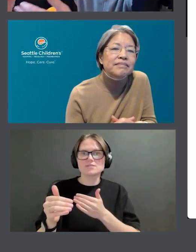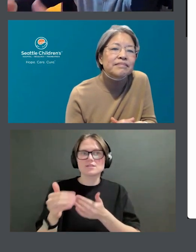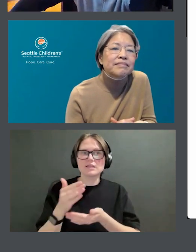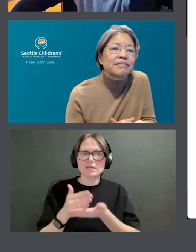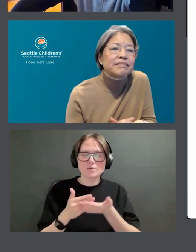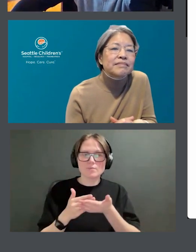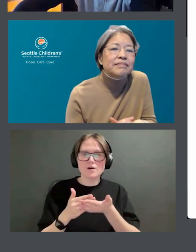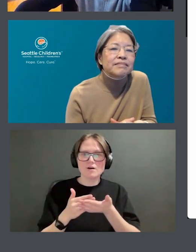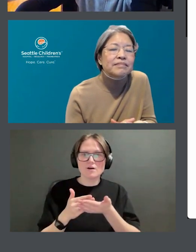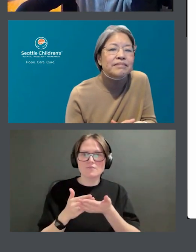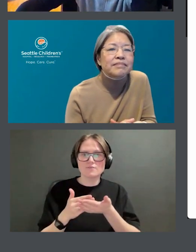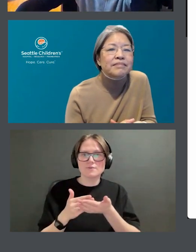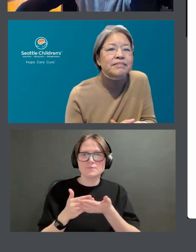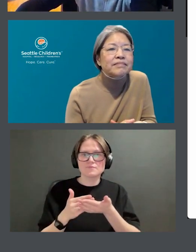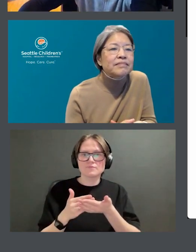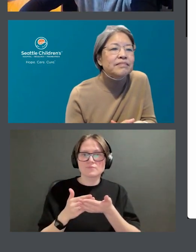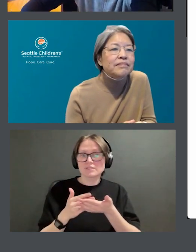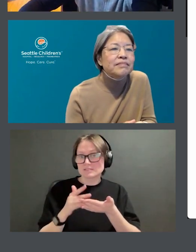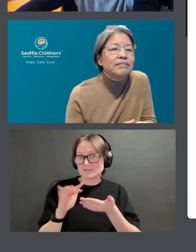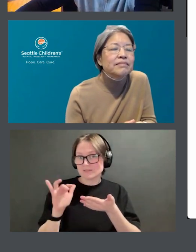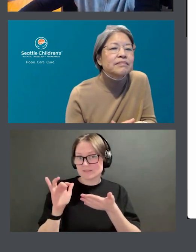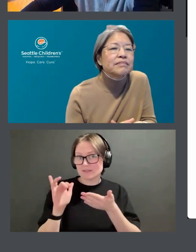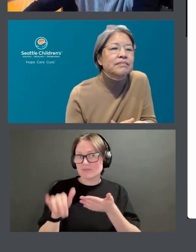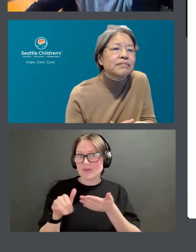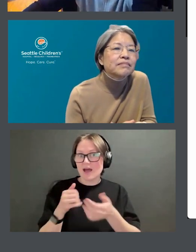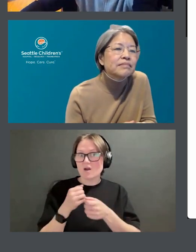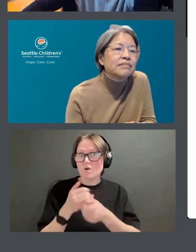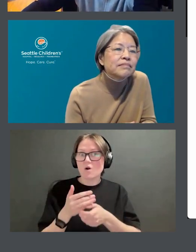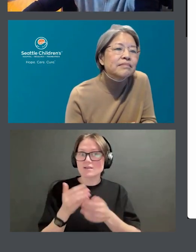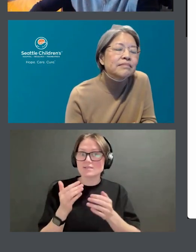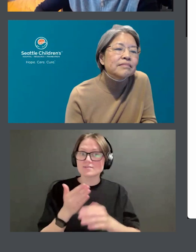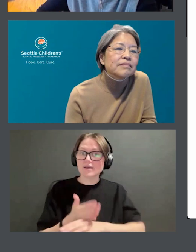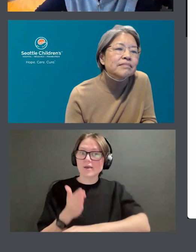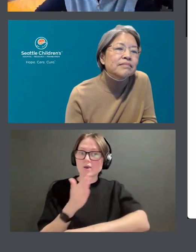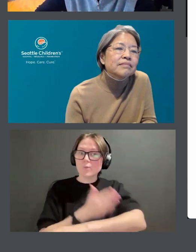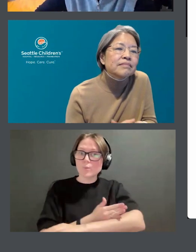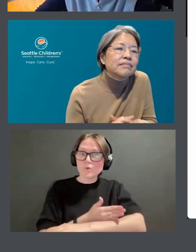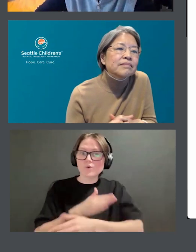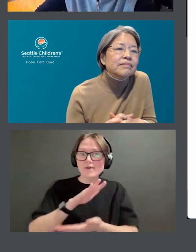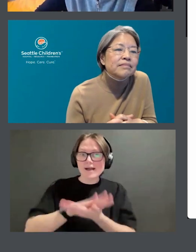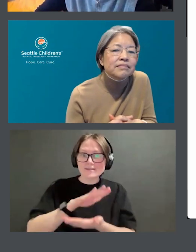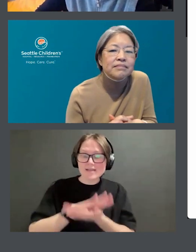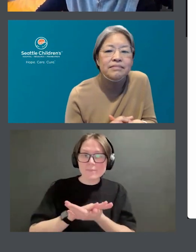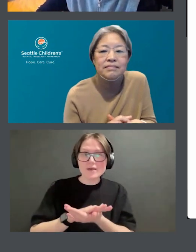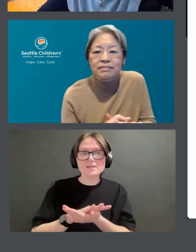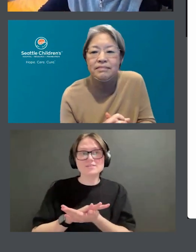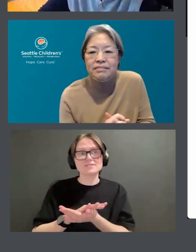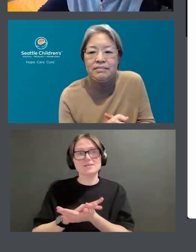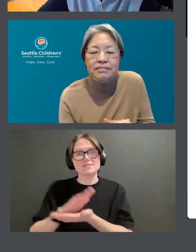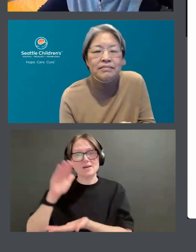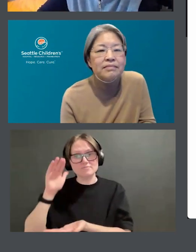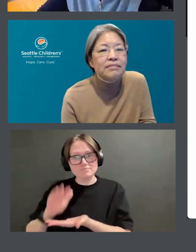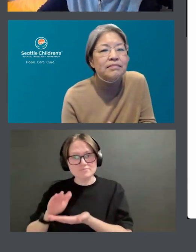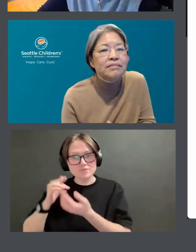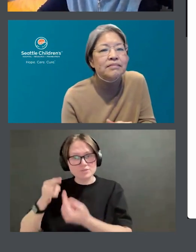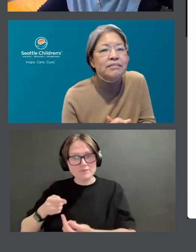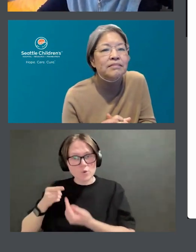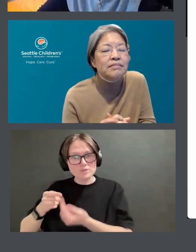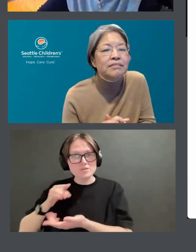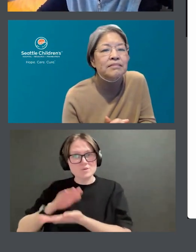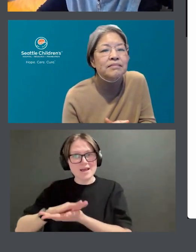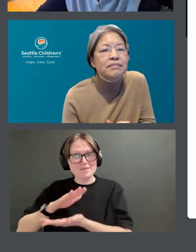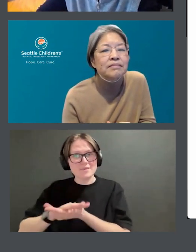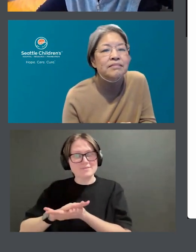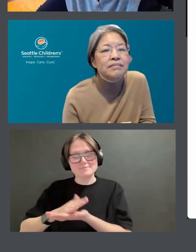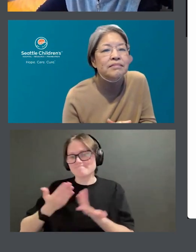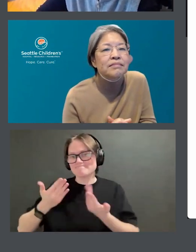in improved academics? Does it ameliorate the difficulties they have in academics? We have not made